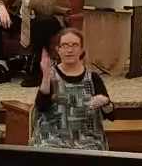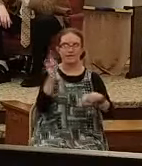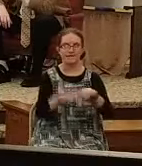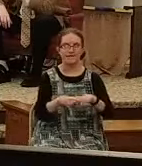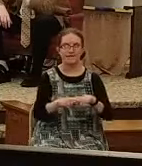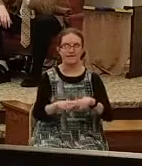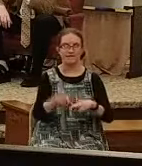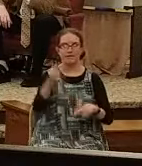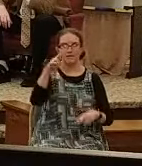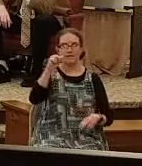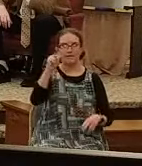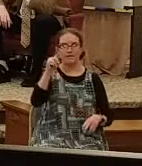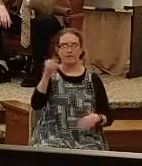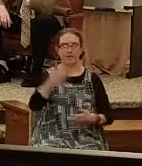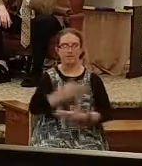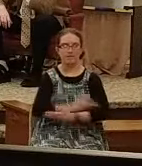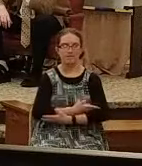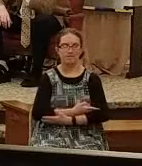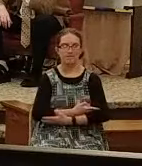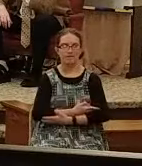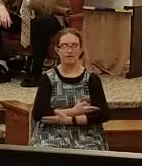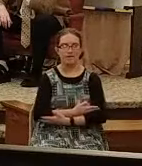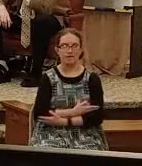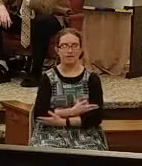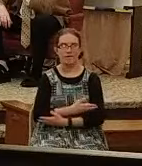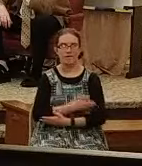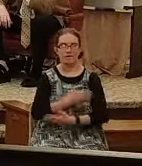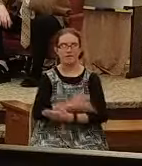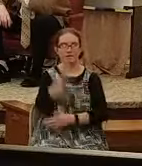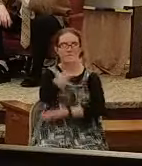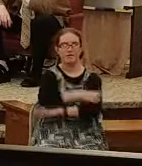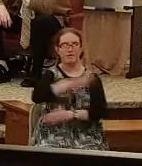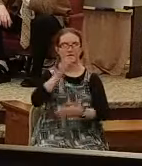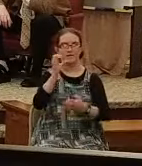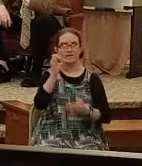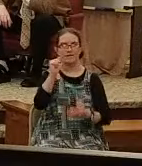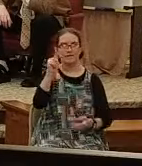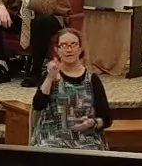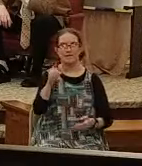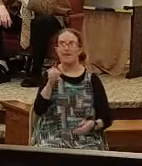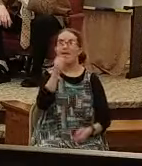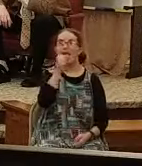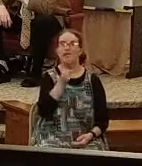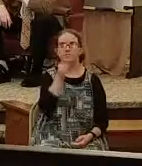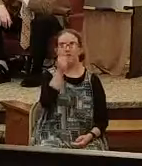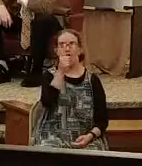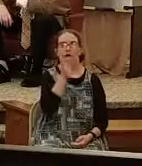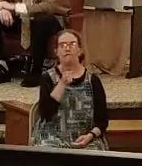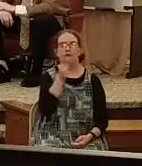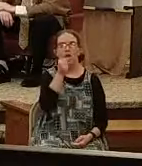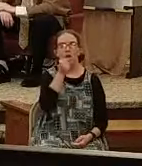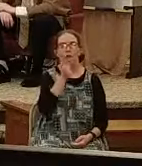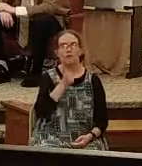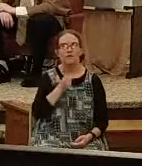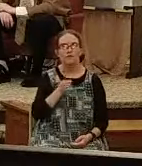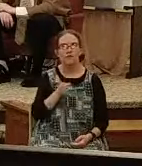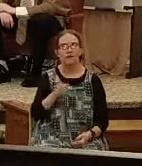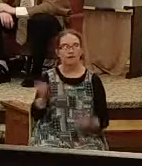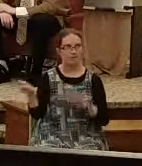with these grandbabies with a birthday cake, some ice cream, and buddy, I'm a party animal